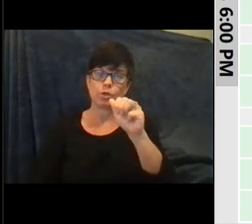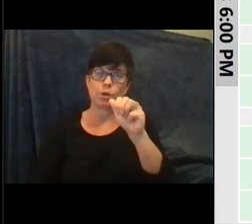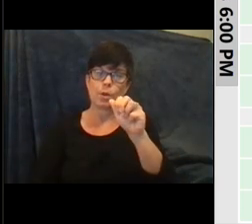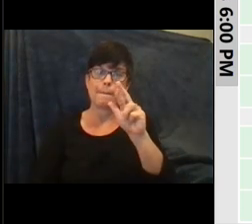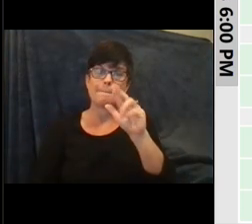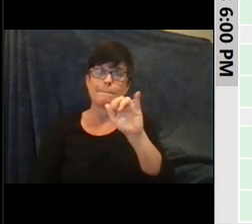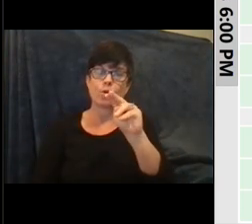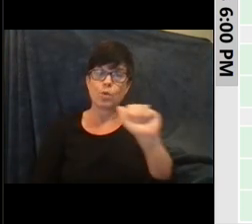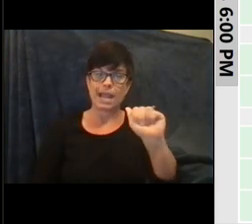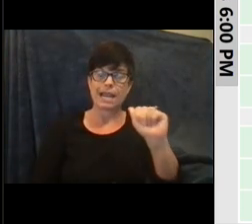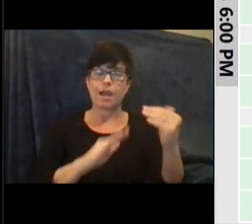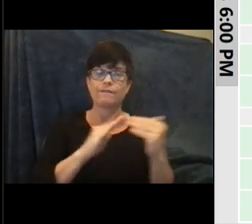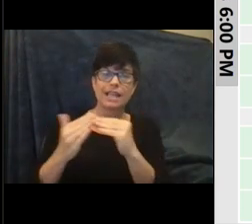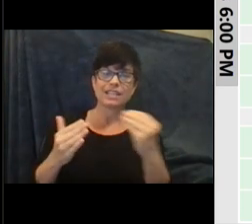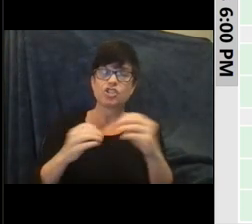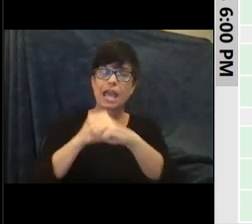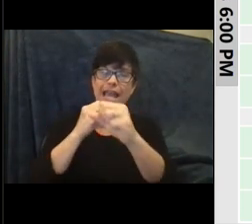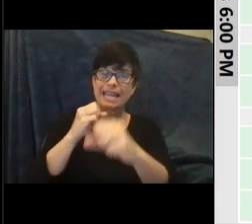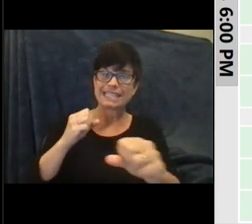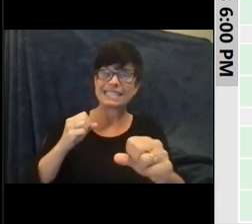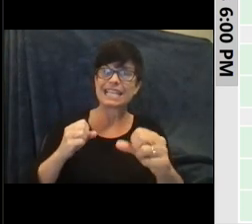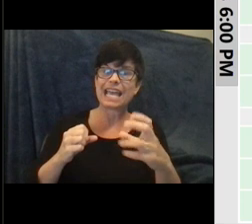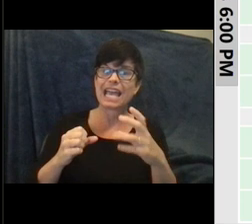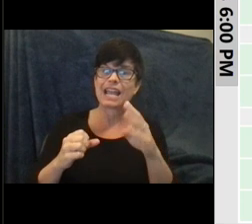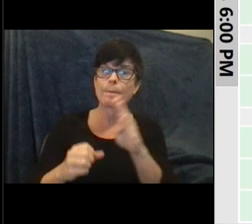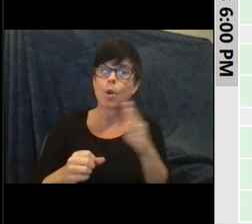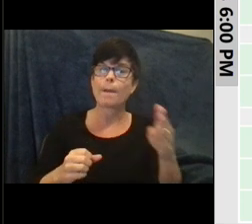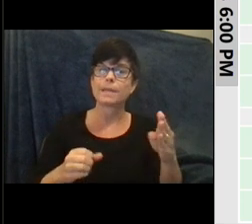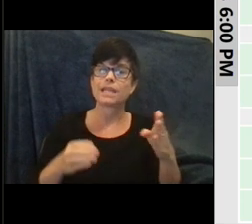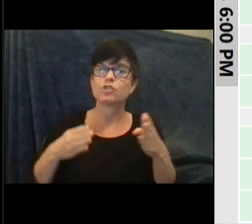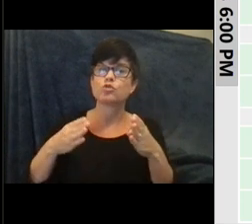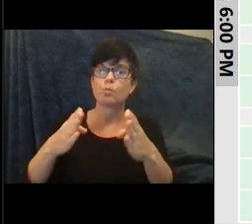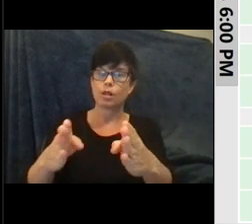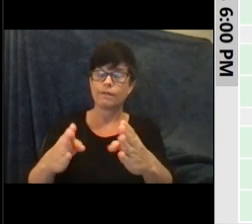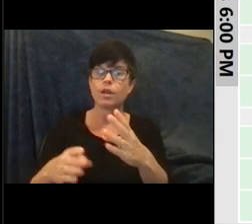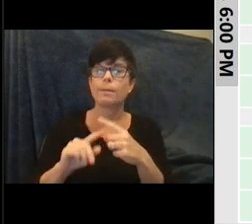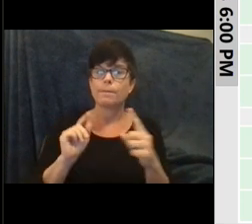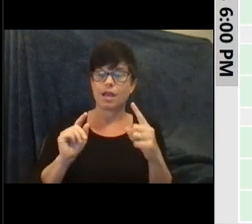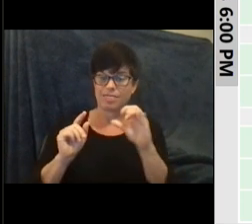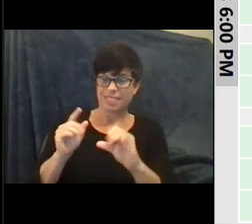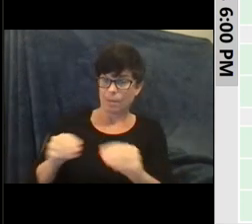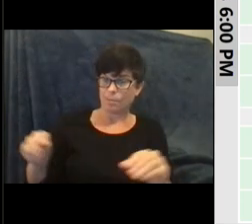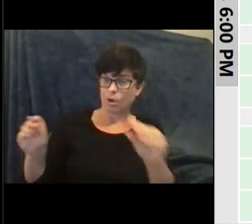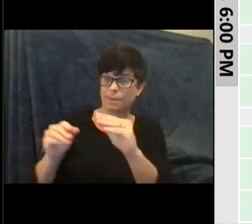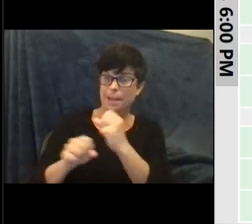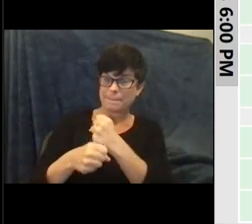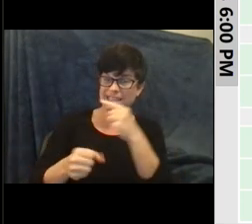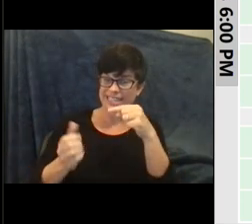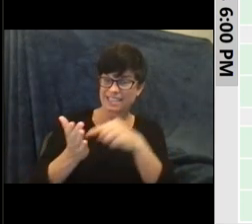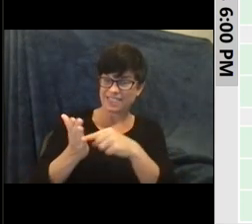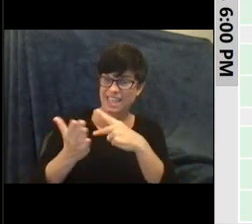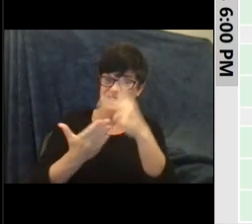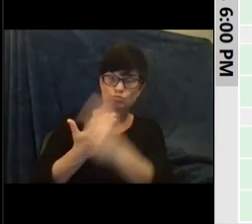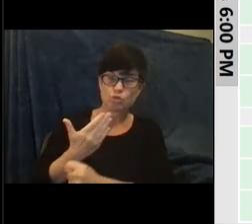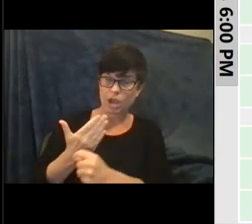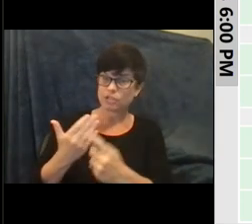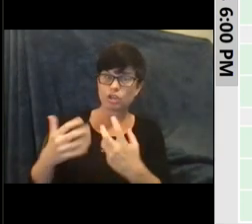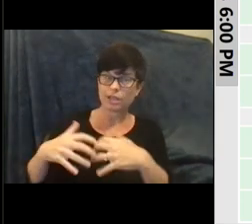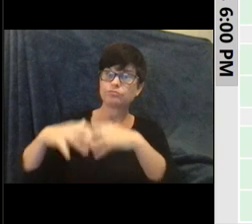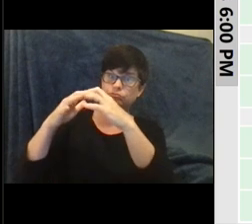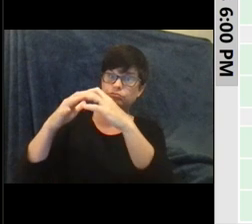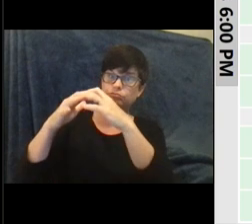Boulevard. That property is what makes this whole project viable. And the only thing